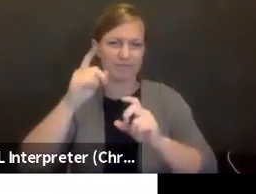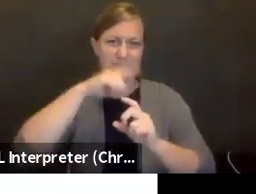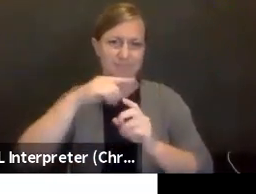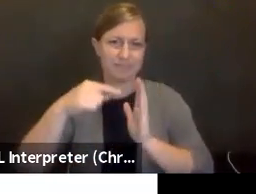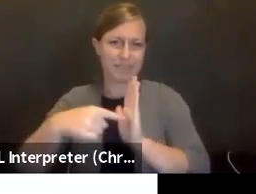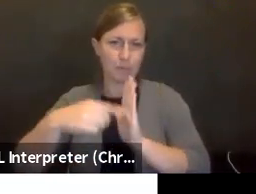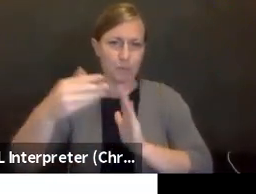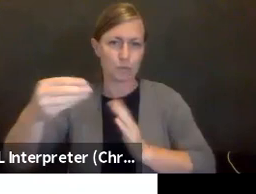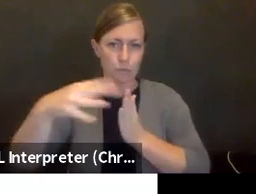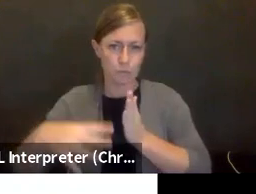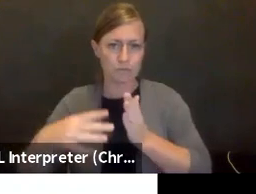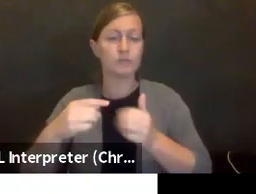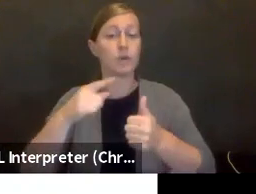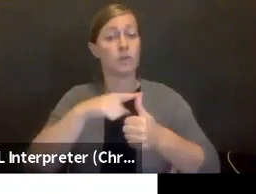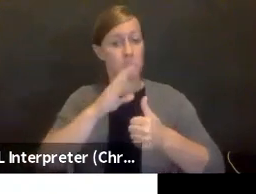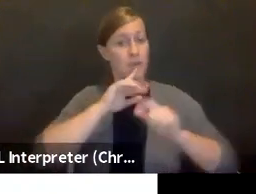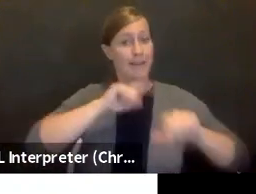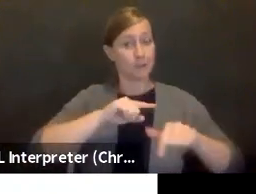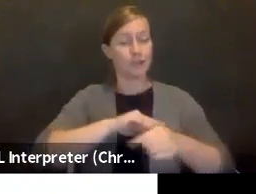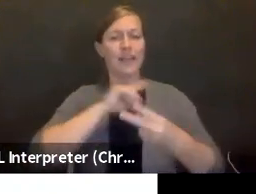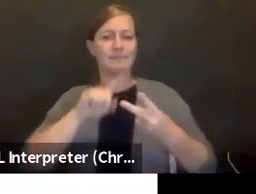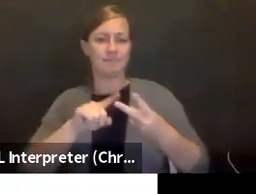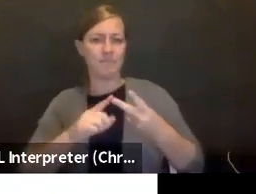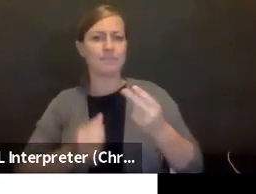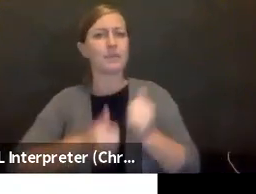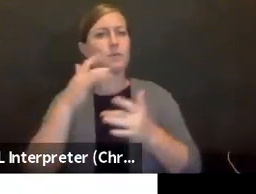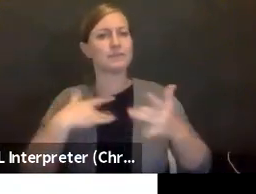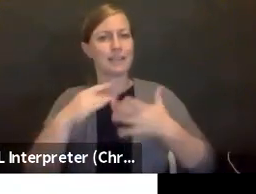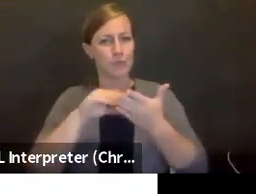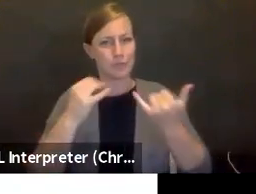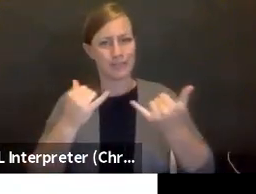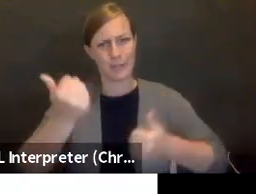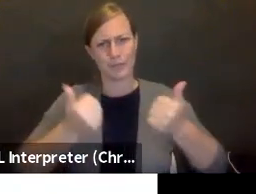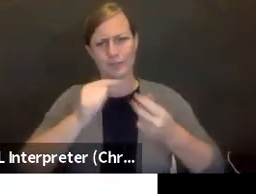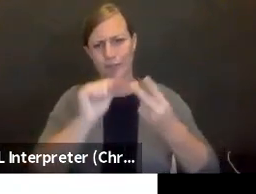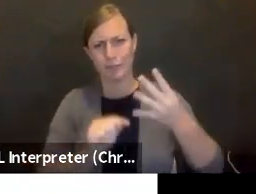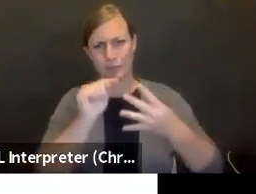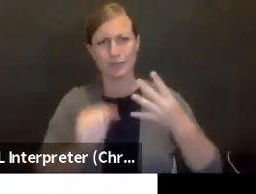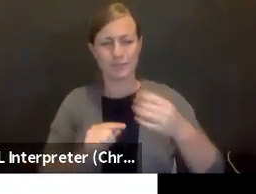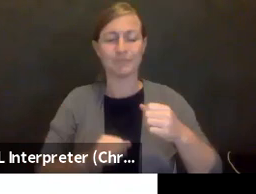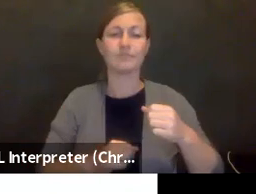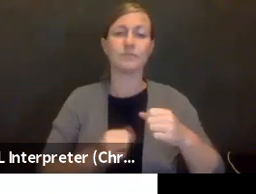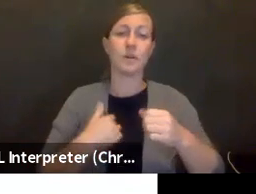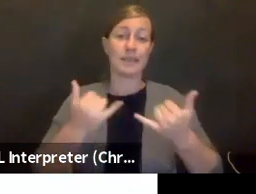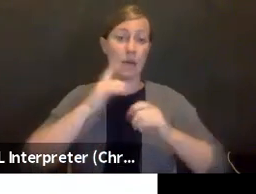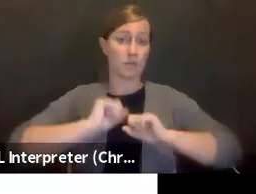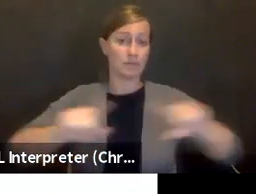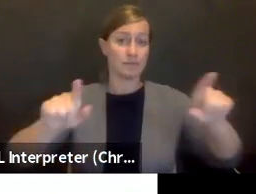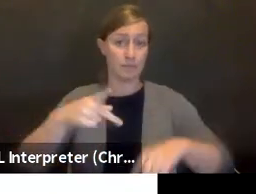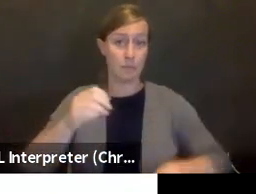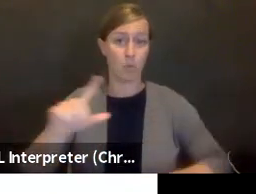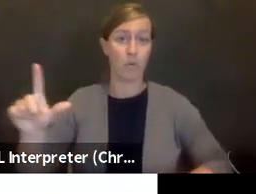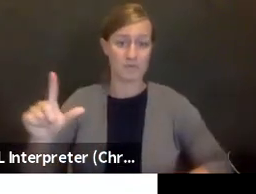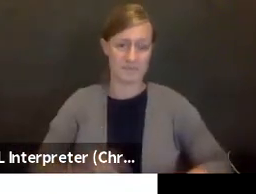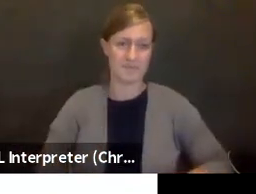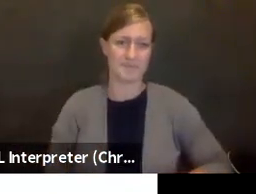there. And then, what are you most excited to learn today? So pick one of the things you're excited to learn today. So I'm going to launch the poll. Please